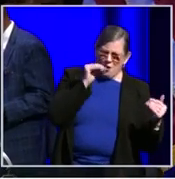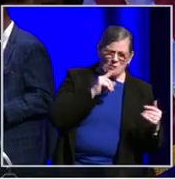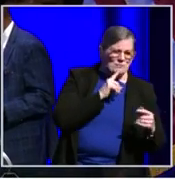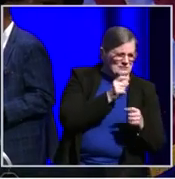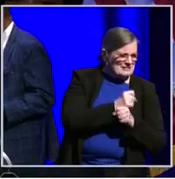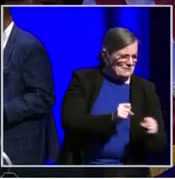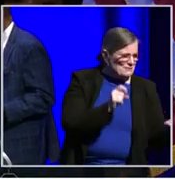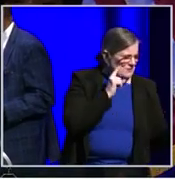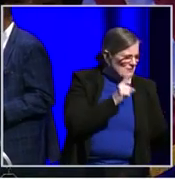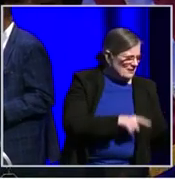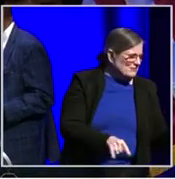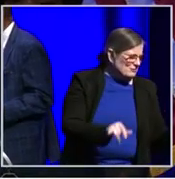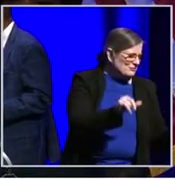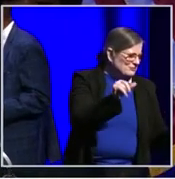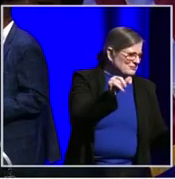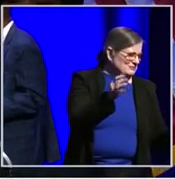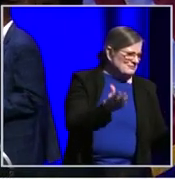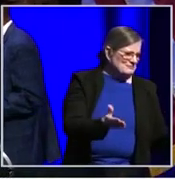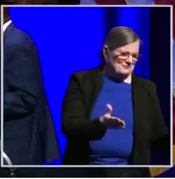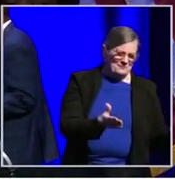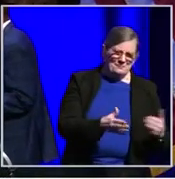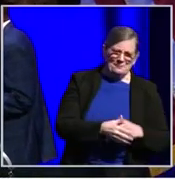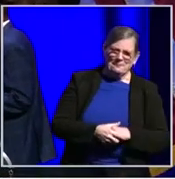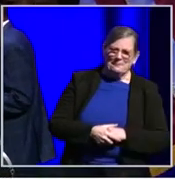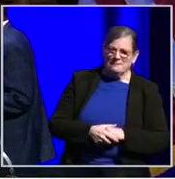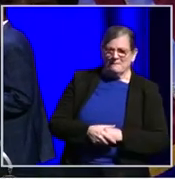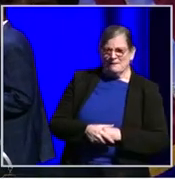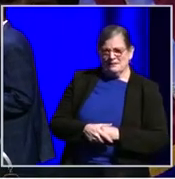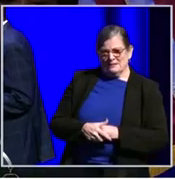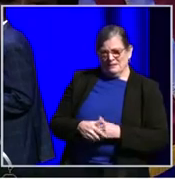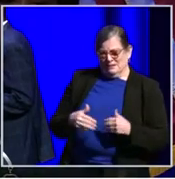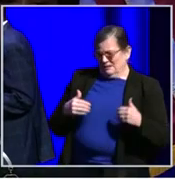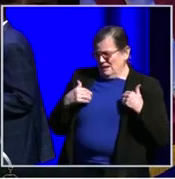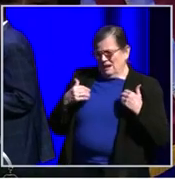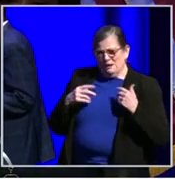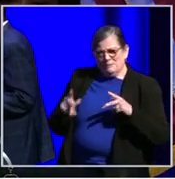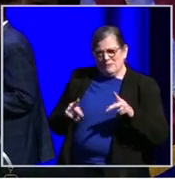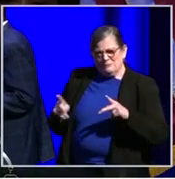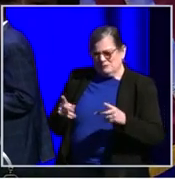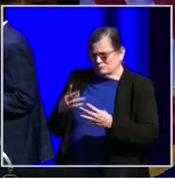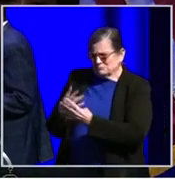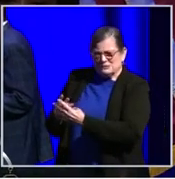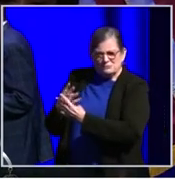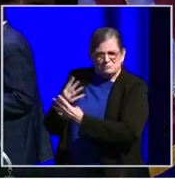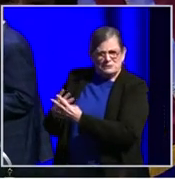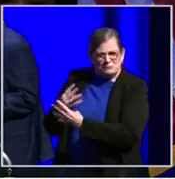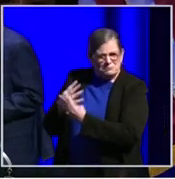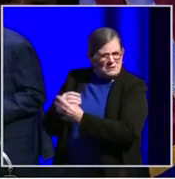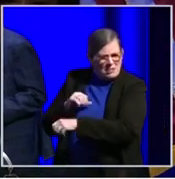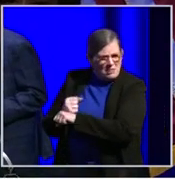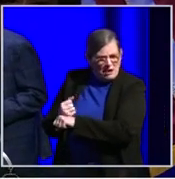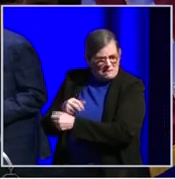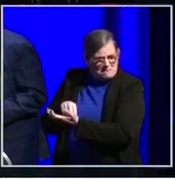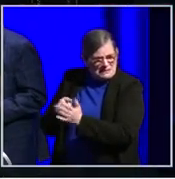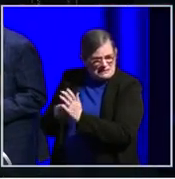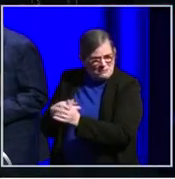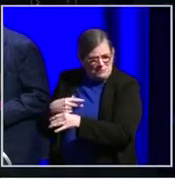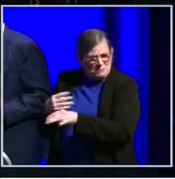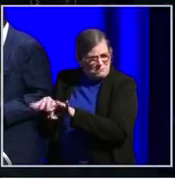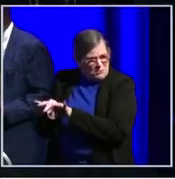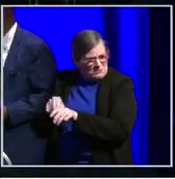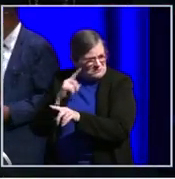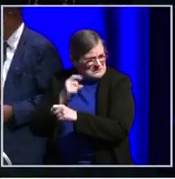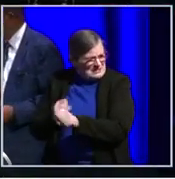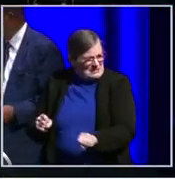them. Locking up young people does not make us safer. We need to elevate, we need to